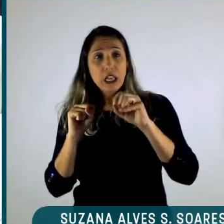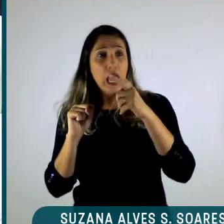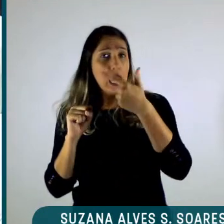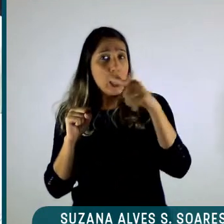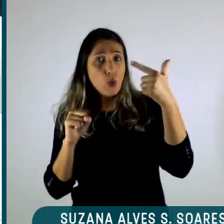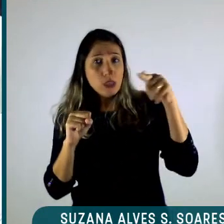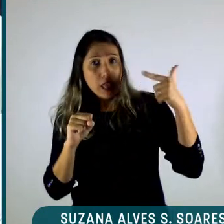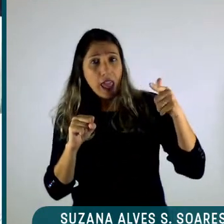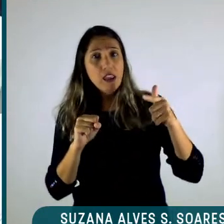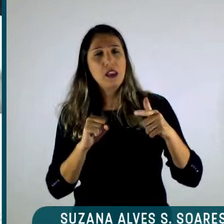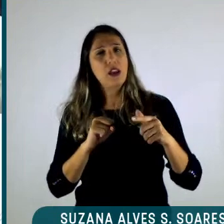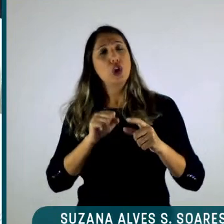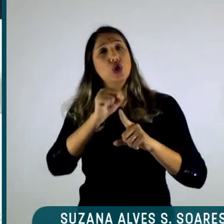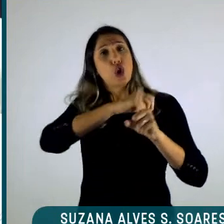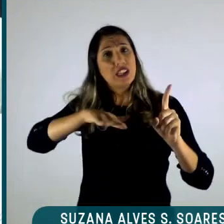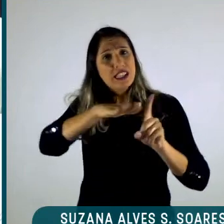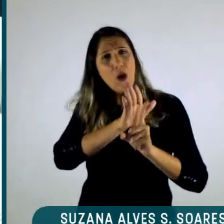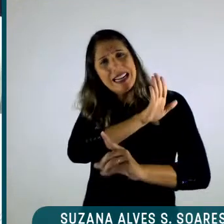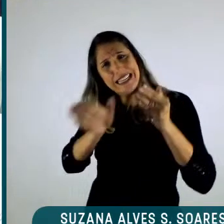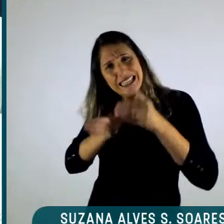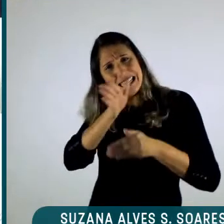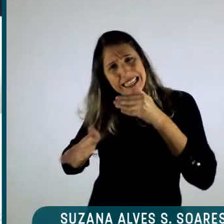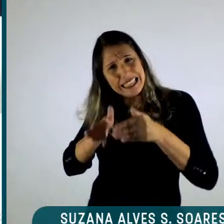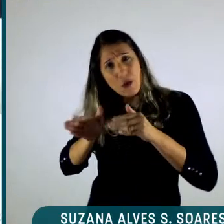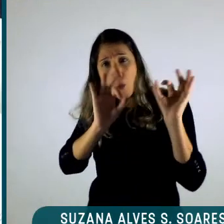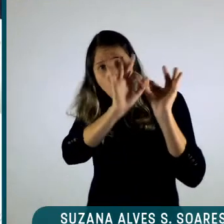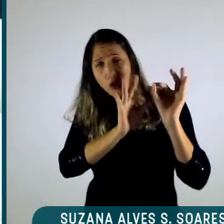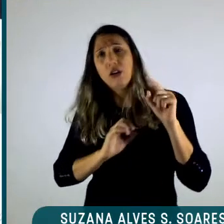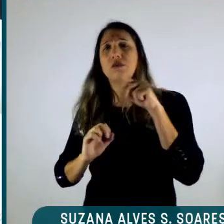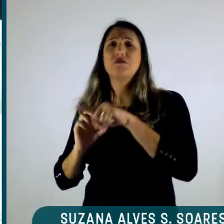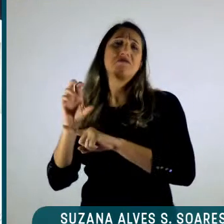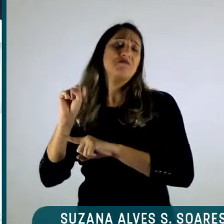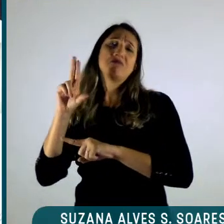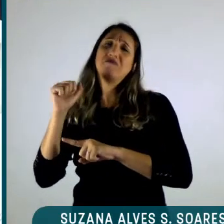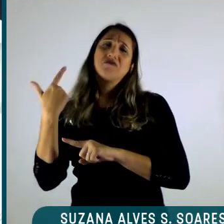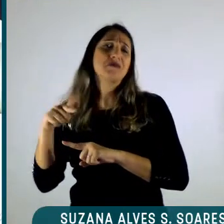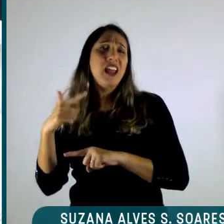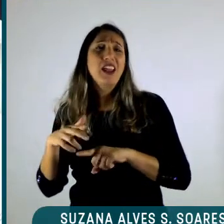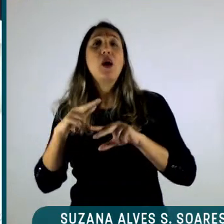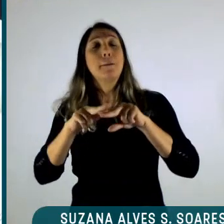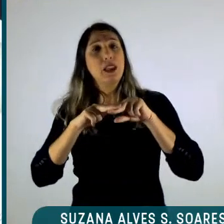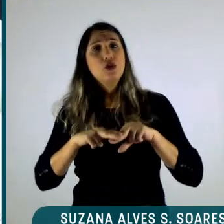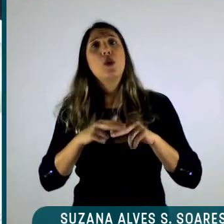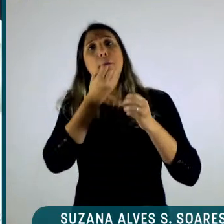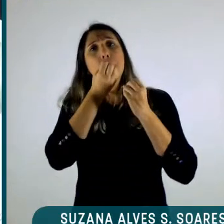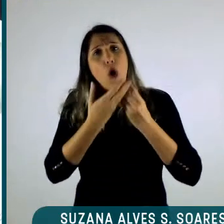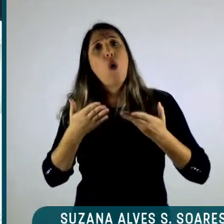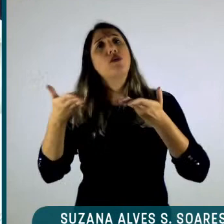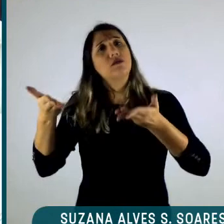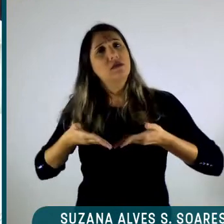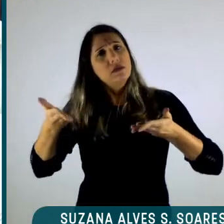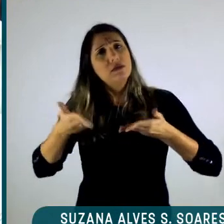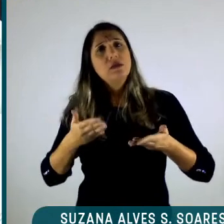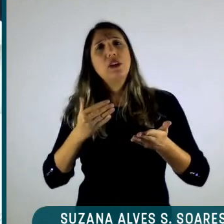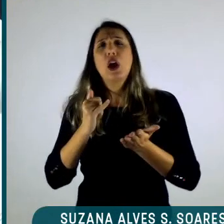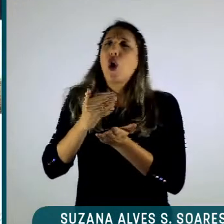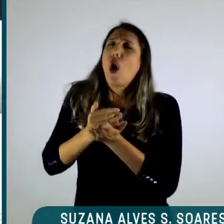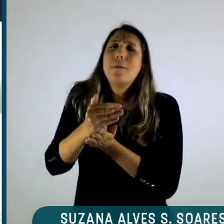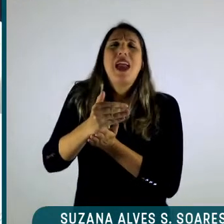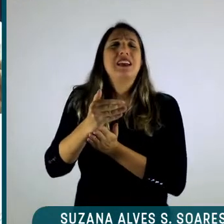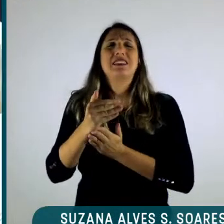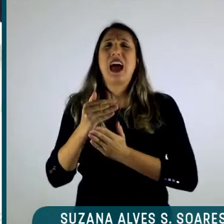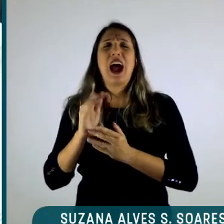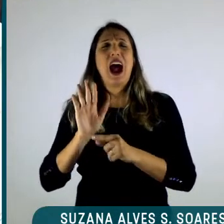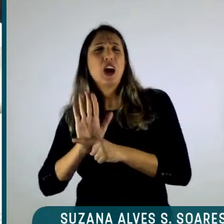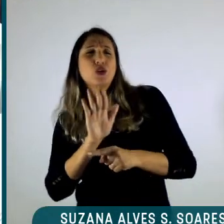this community. There is no SUS without intense social participation. So any initiative from the